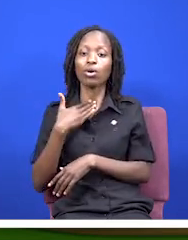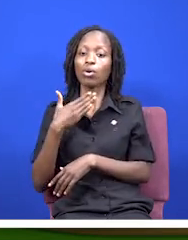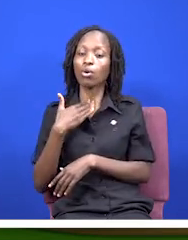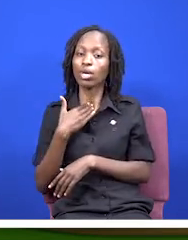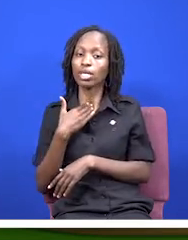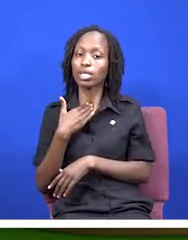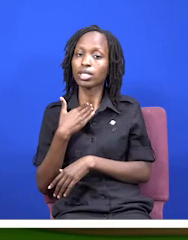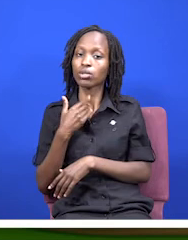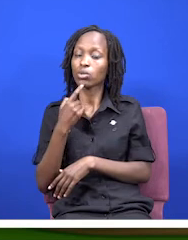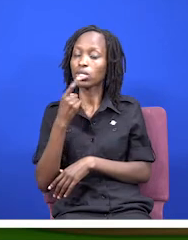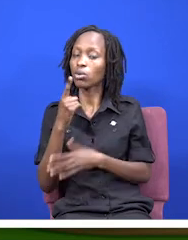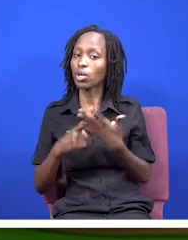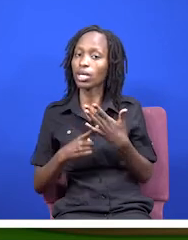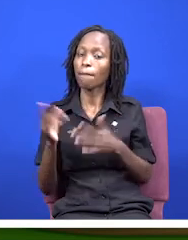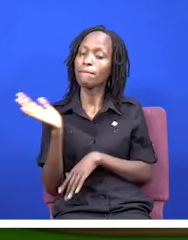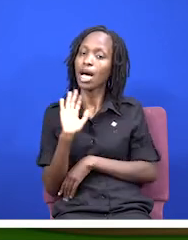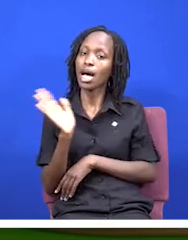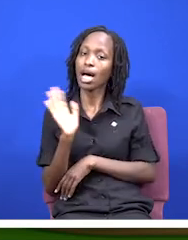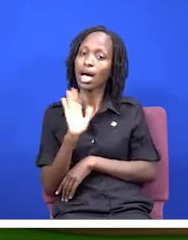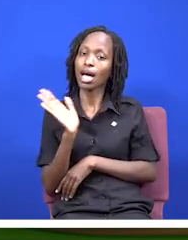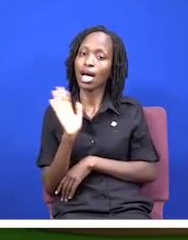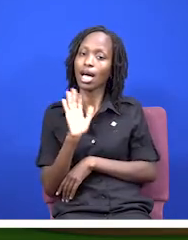say bye-bye.